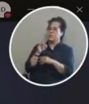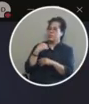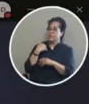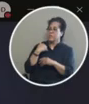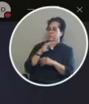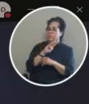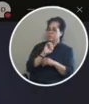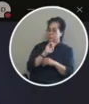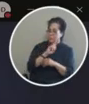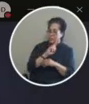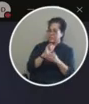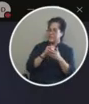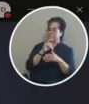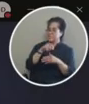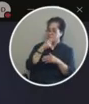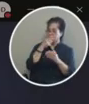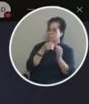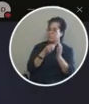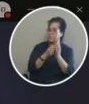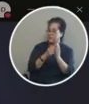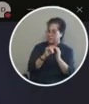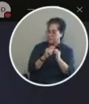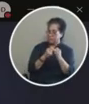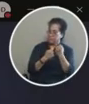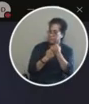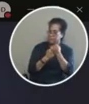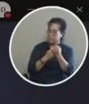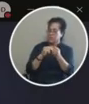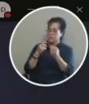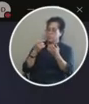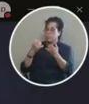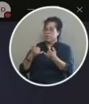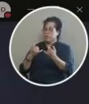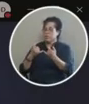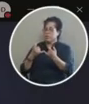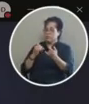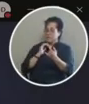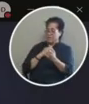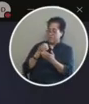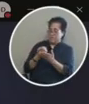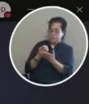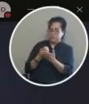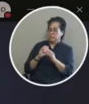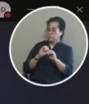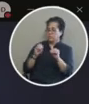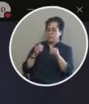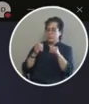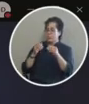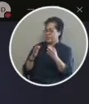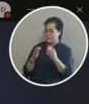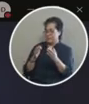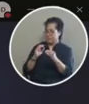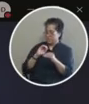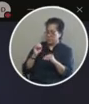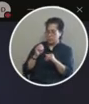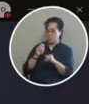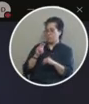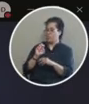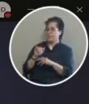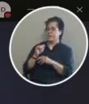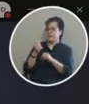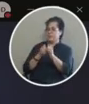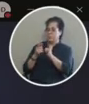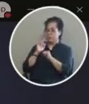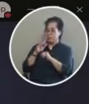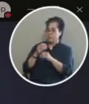the bonds needed to fund this. Right now, in this kind of economy, there is no way, shape, or form that anybody's going to buy